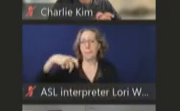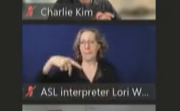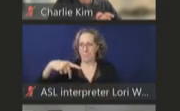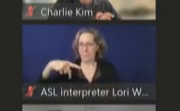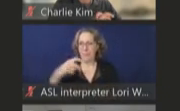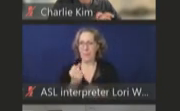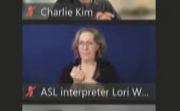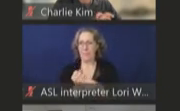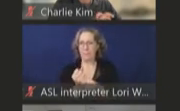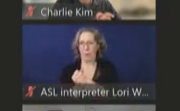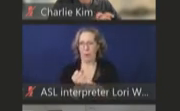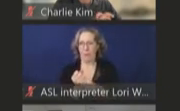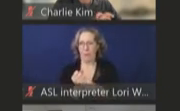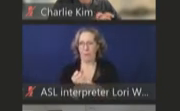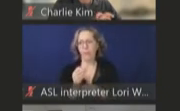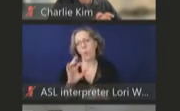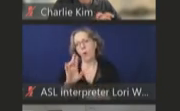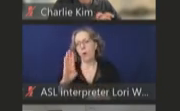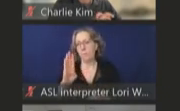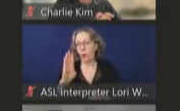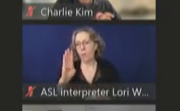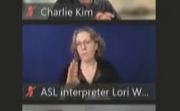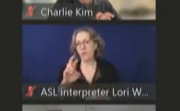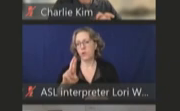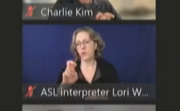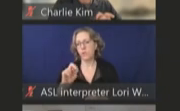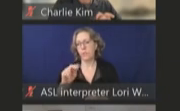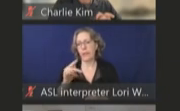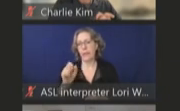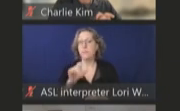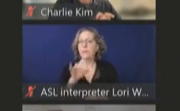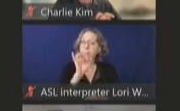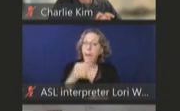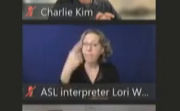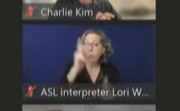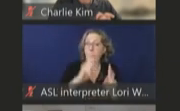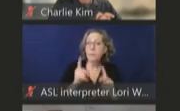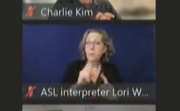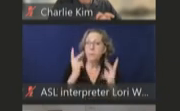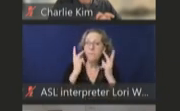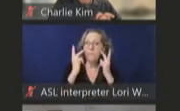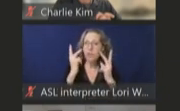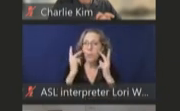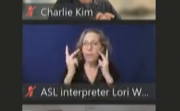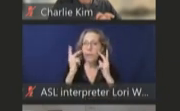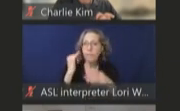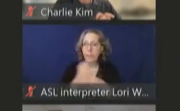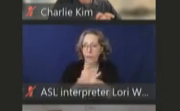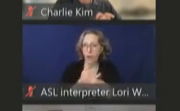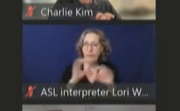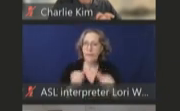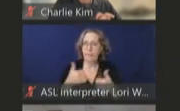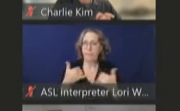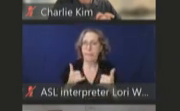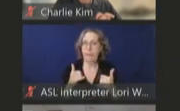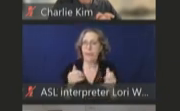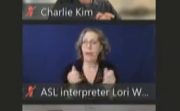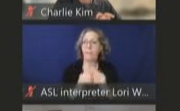baseball that can be played by people who are visually impaired using a ball that